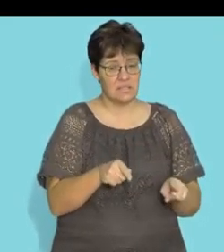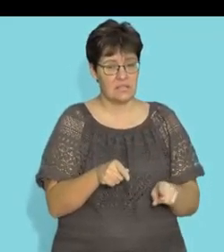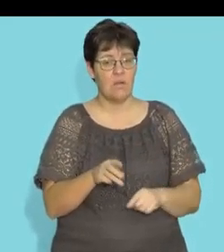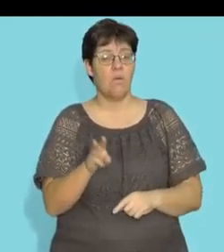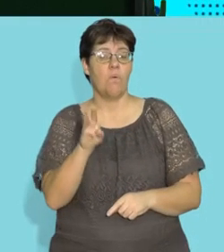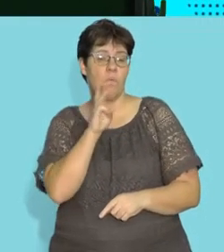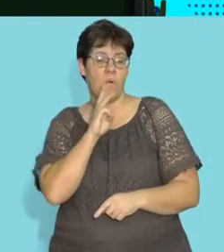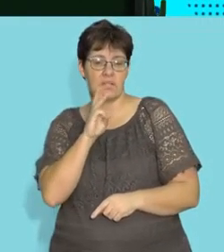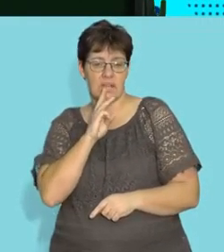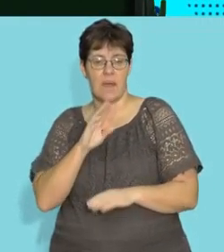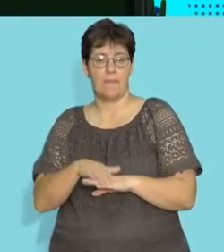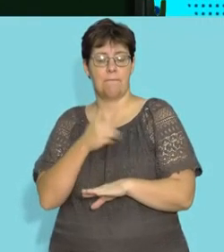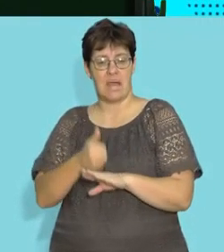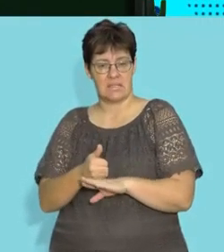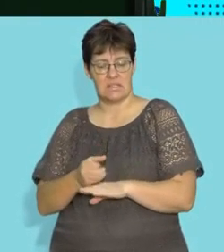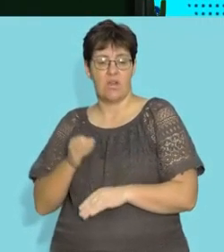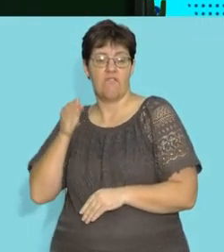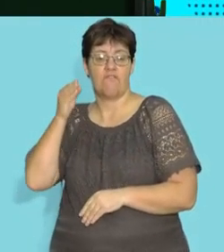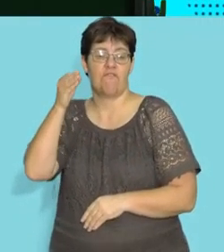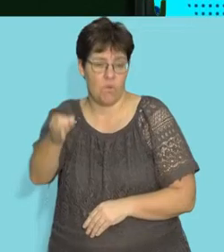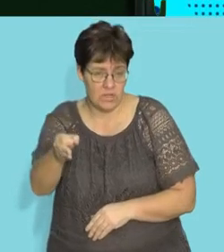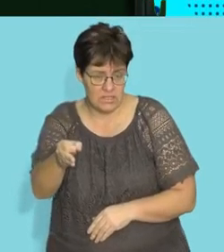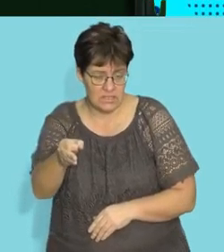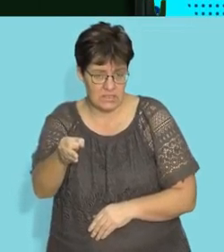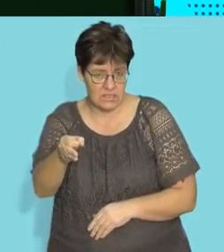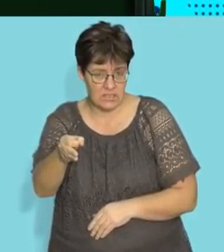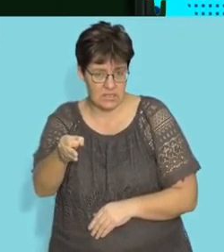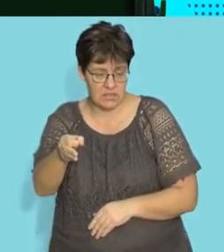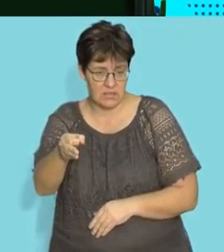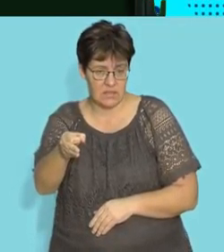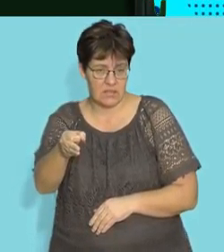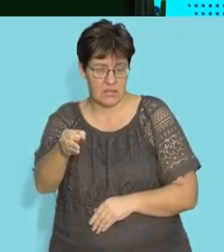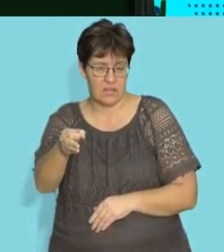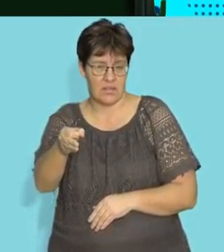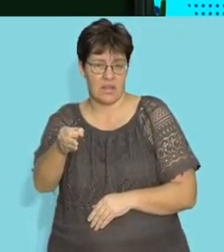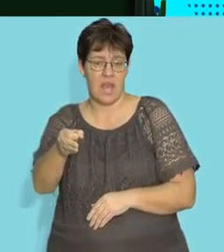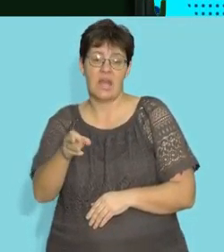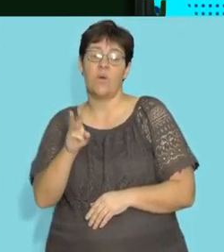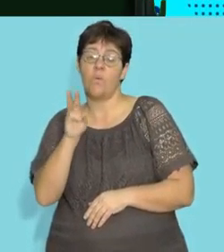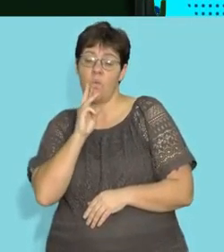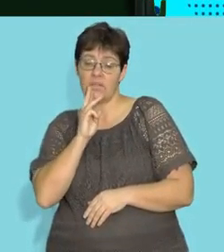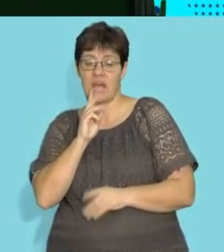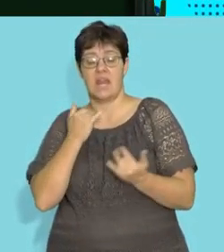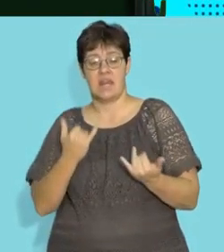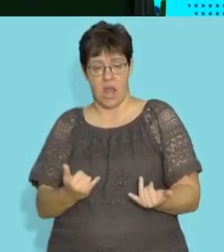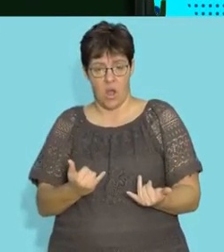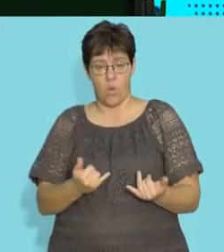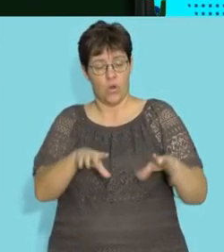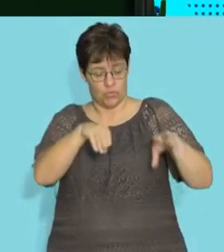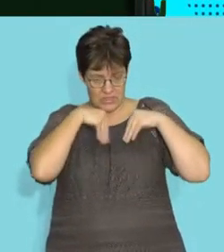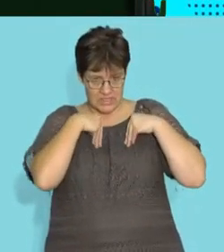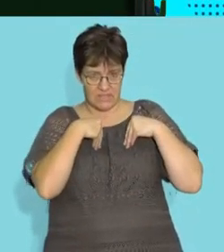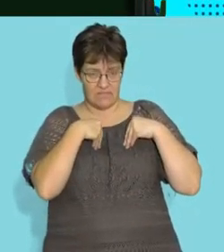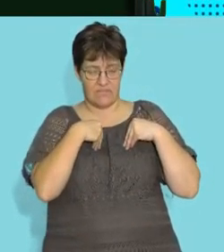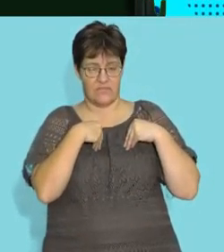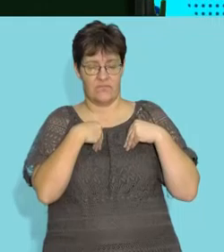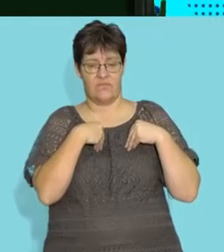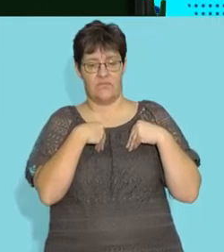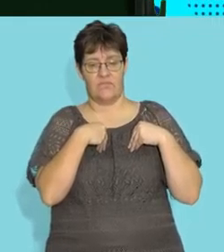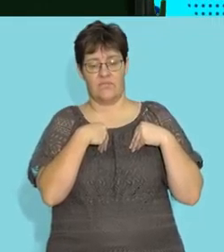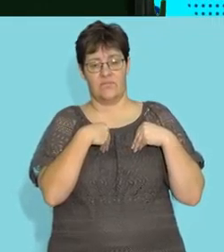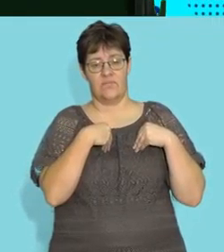or between a base and a conjugate acid. But back to the one on the board, we said that the